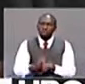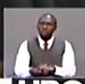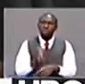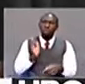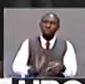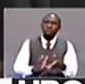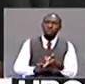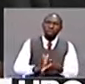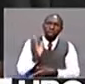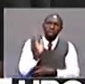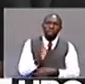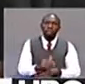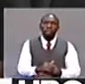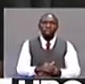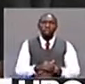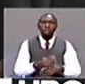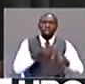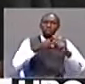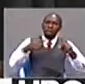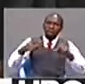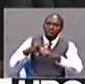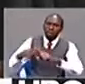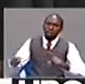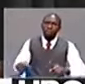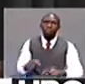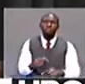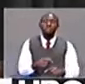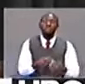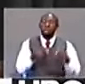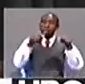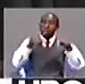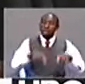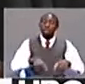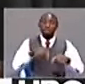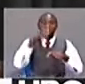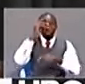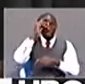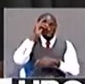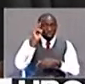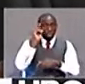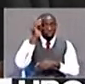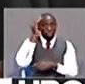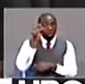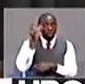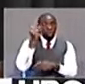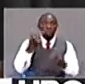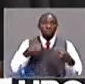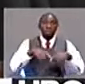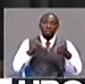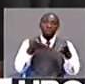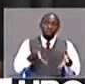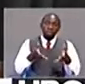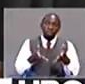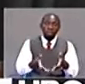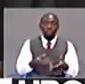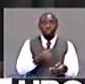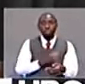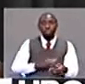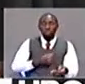murderers. Come up. It is the reason why we are paying tribute.